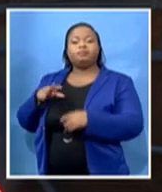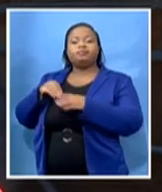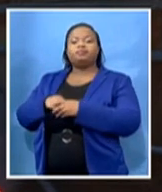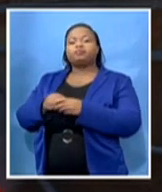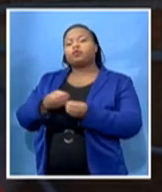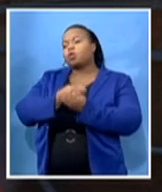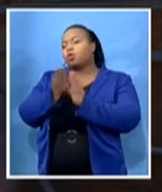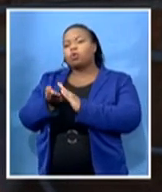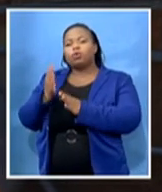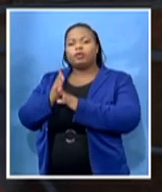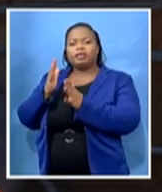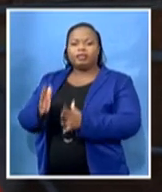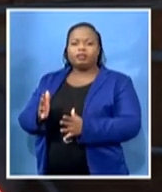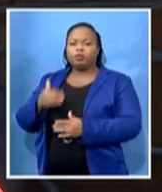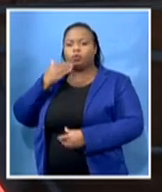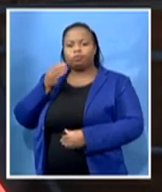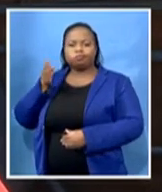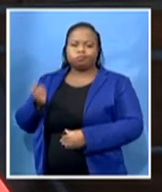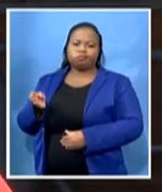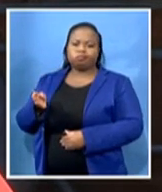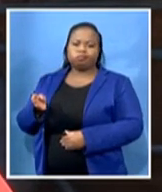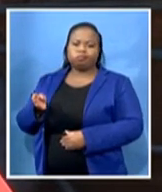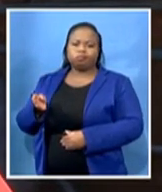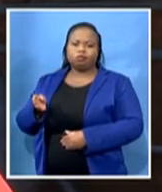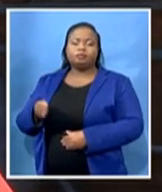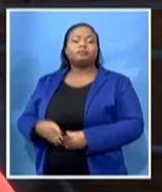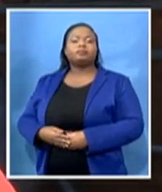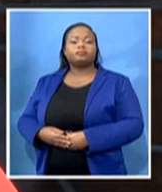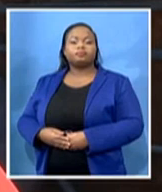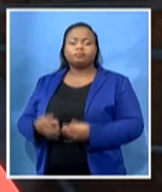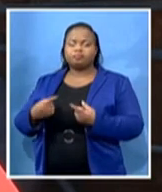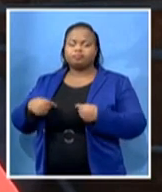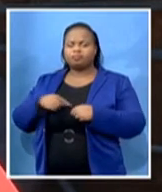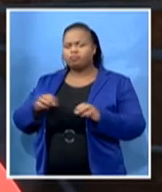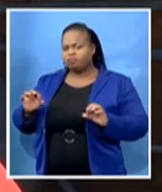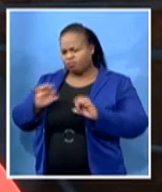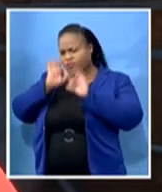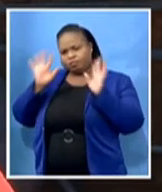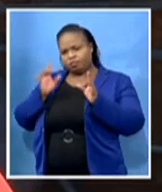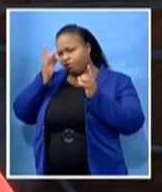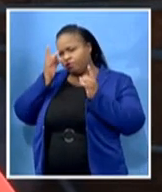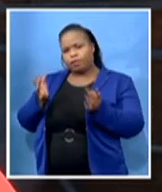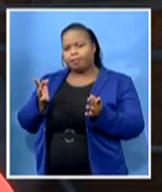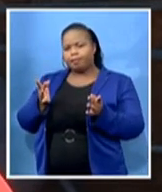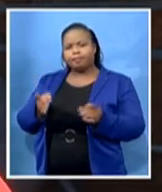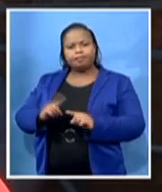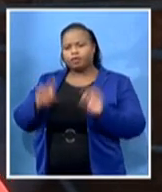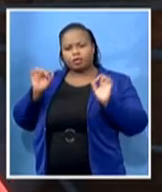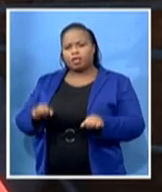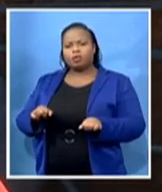affected areas. We were quite clear to management that absolutely nobody must be left out of the